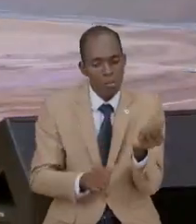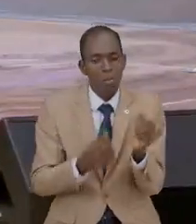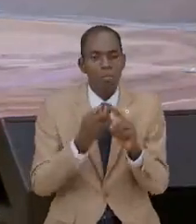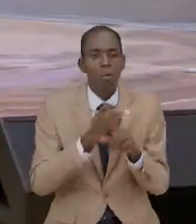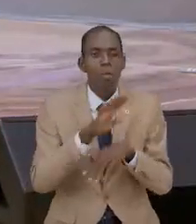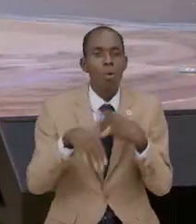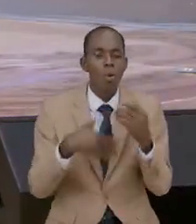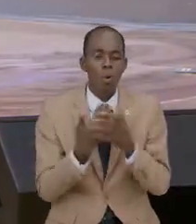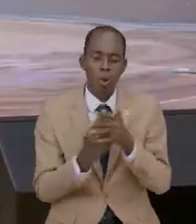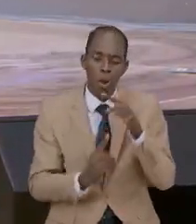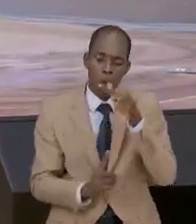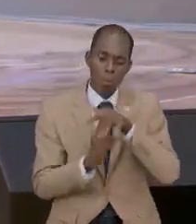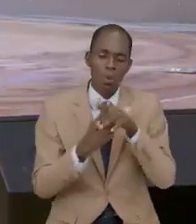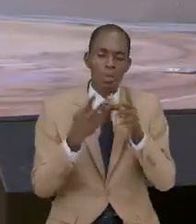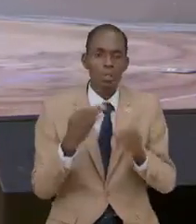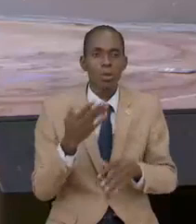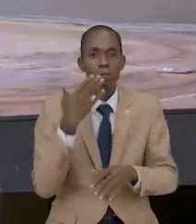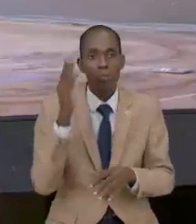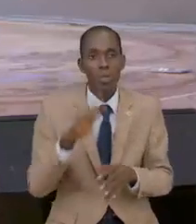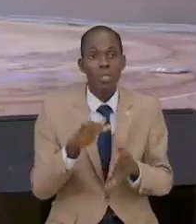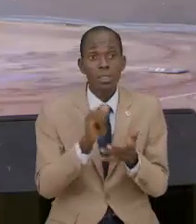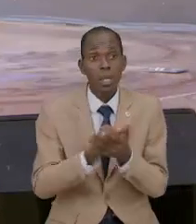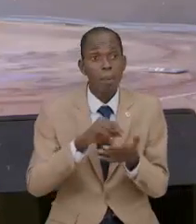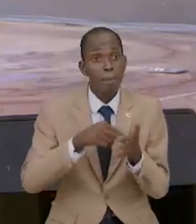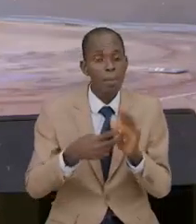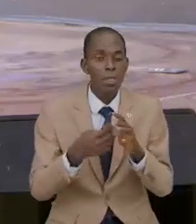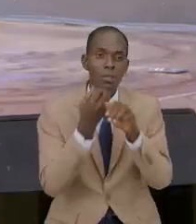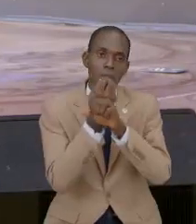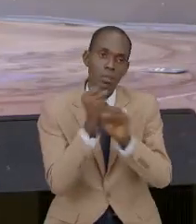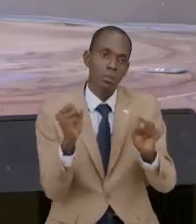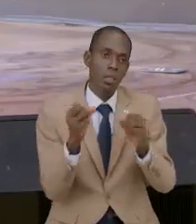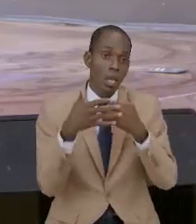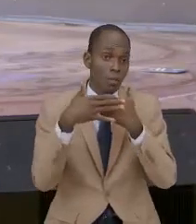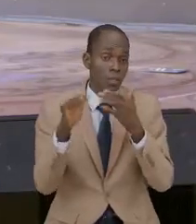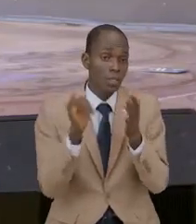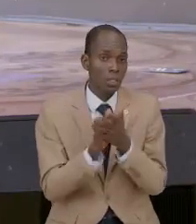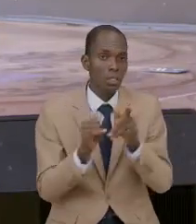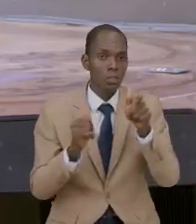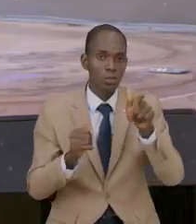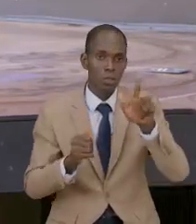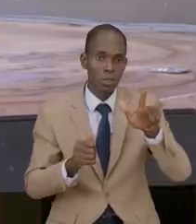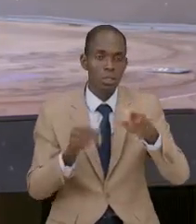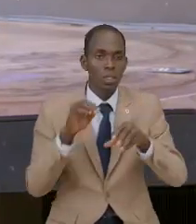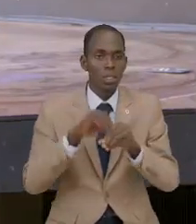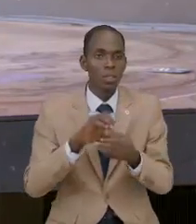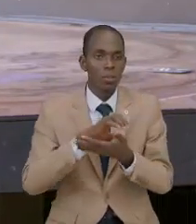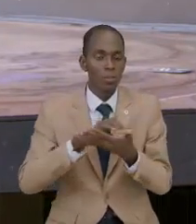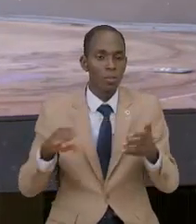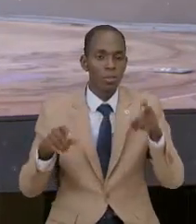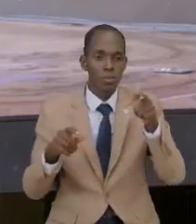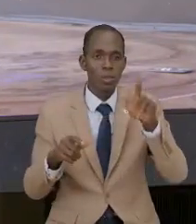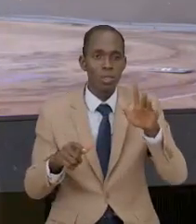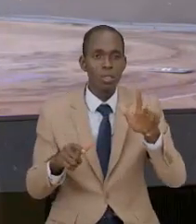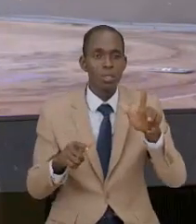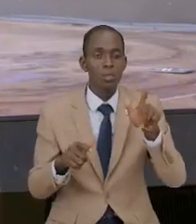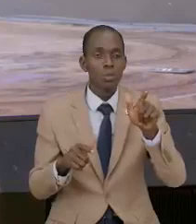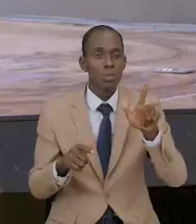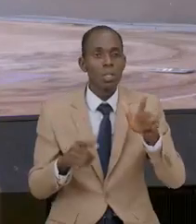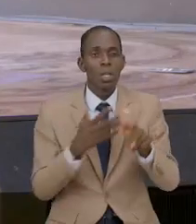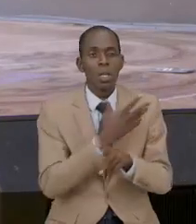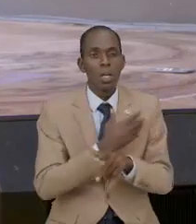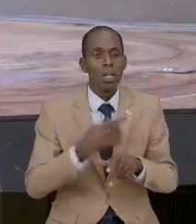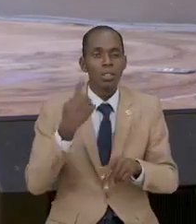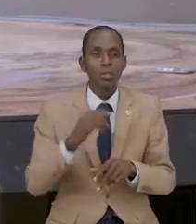evil. That's salvation. After that, verse 23. In verse 23, and the very God